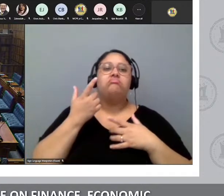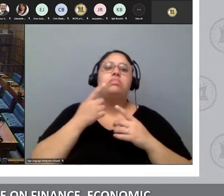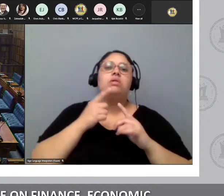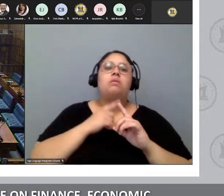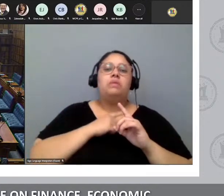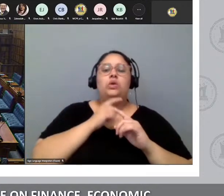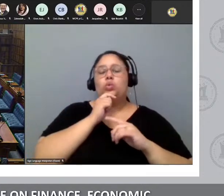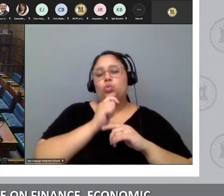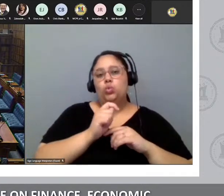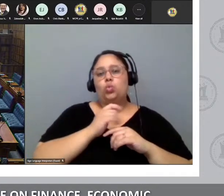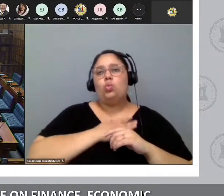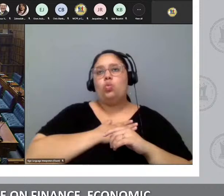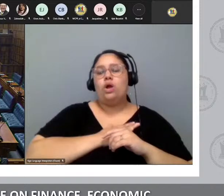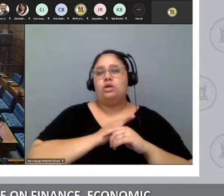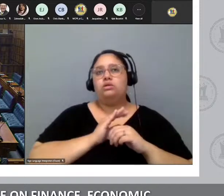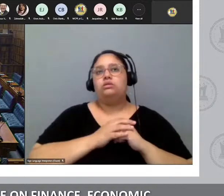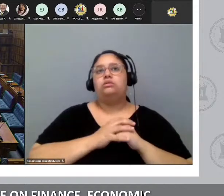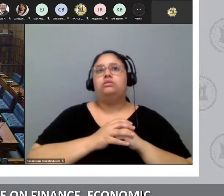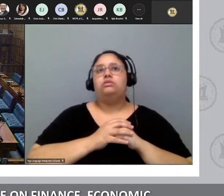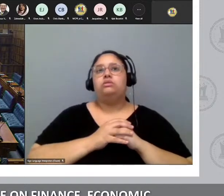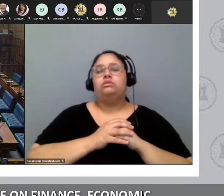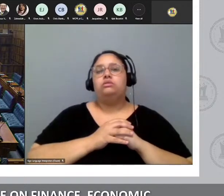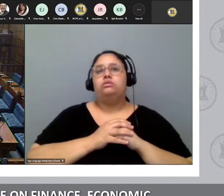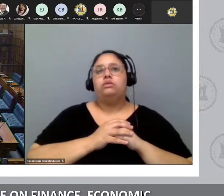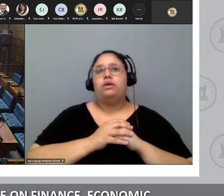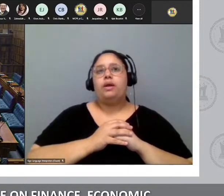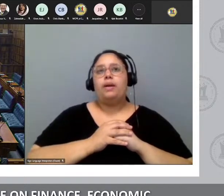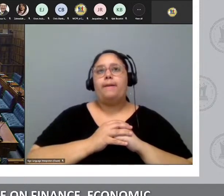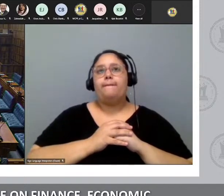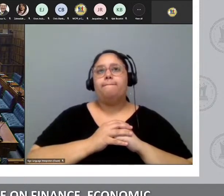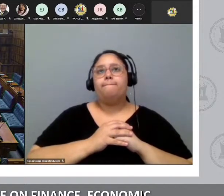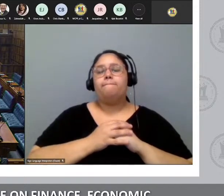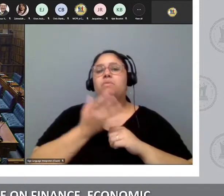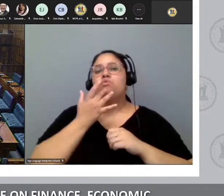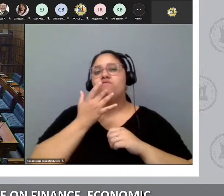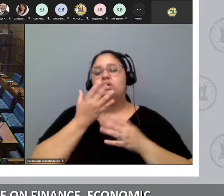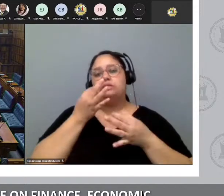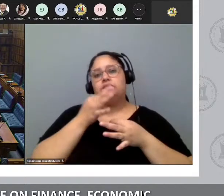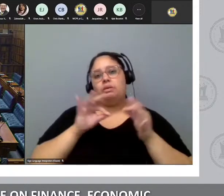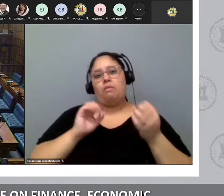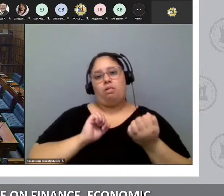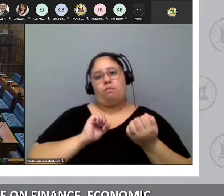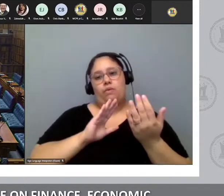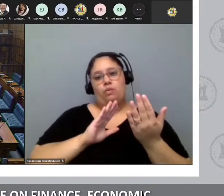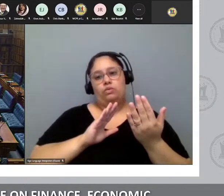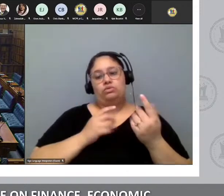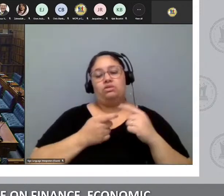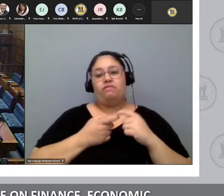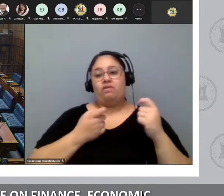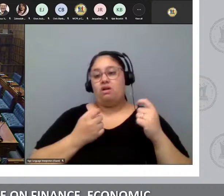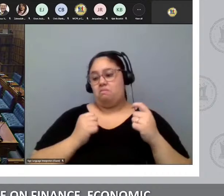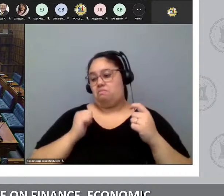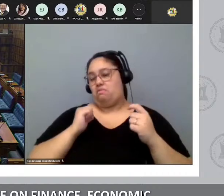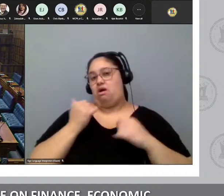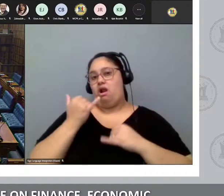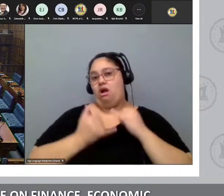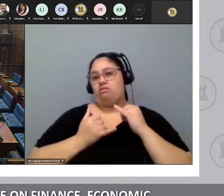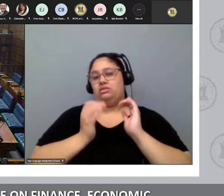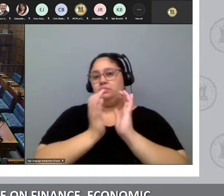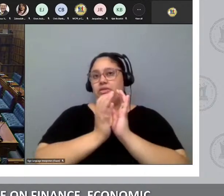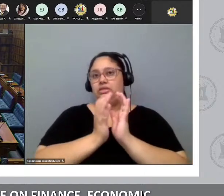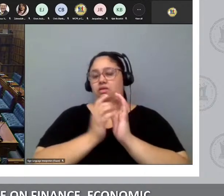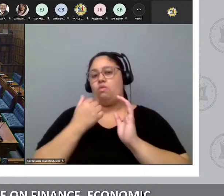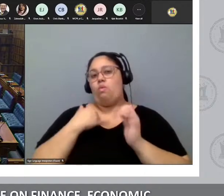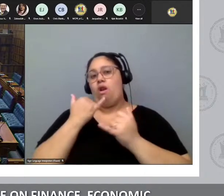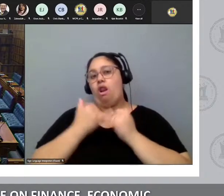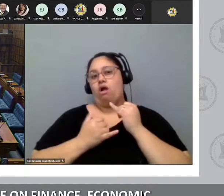would really um prefer a simplified approach that says from the last meeting or the last